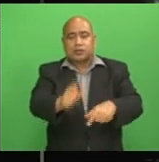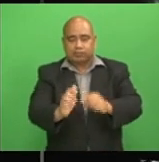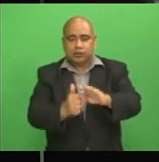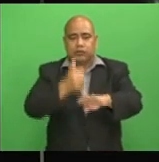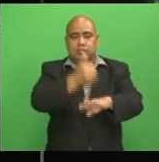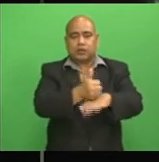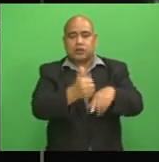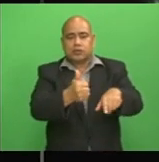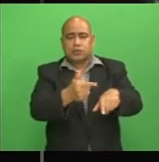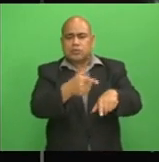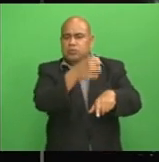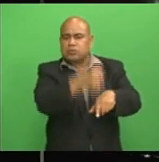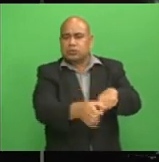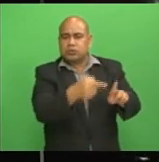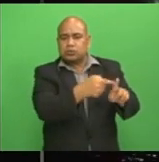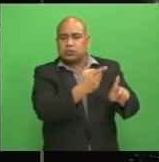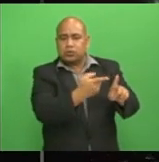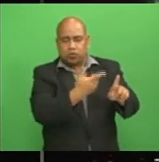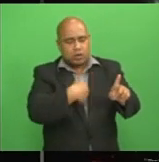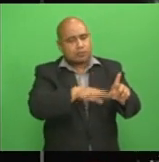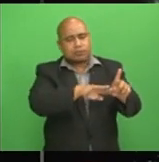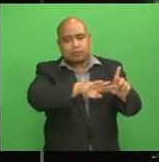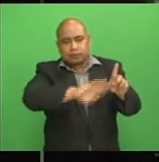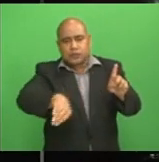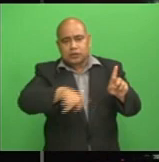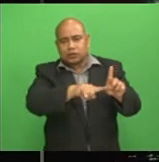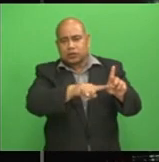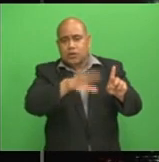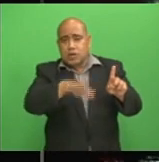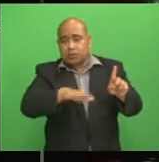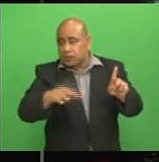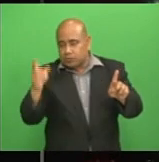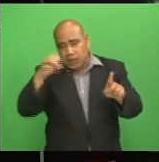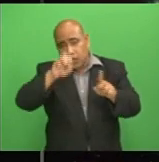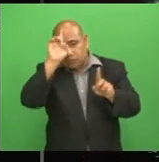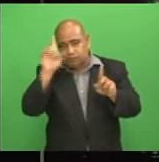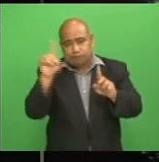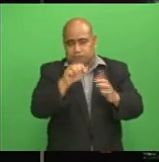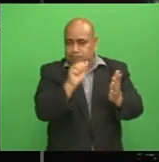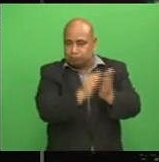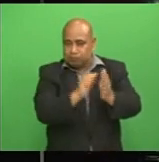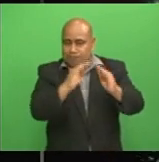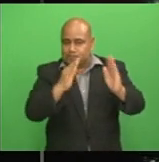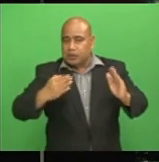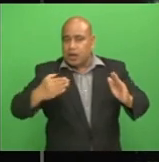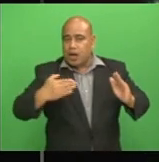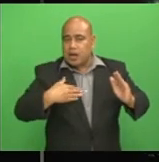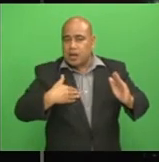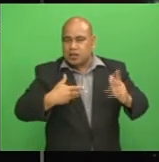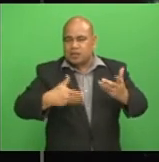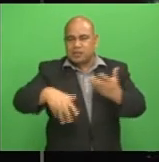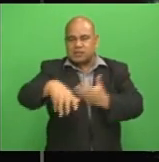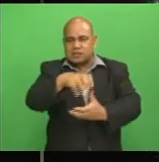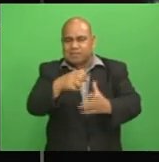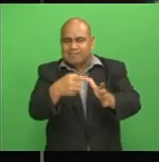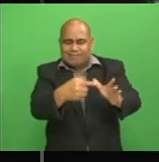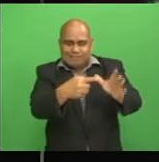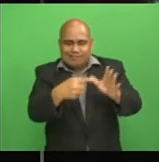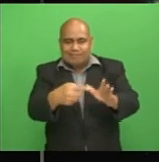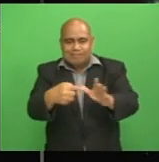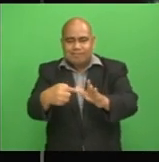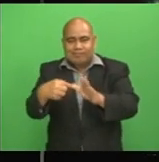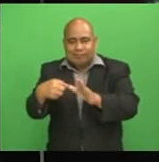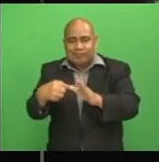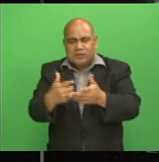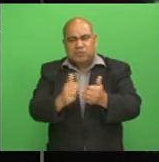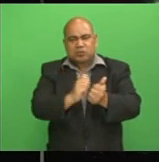extreme poverty, education, health, proper housing, disaster response, as well as sports and recreational activities. Donu